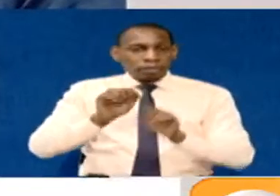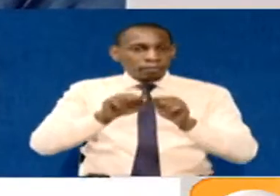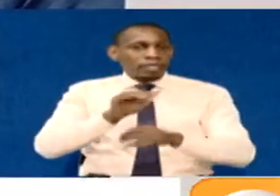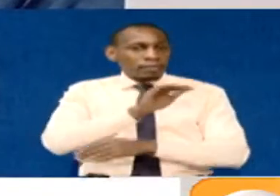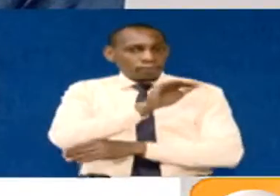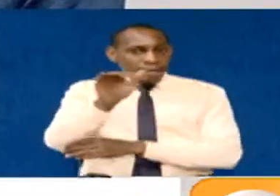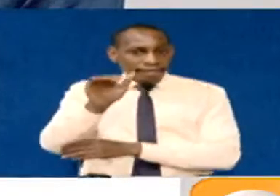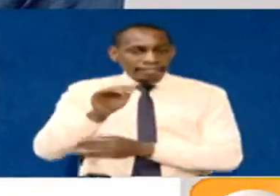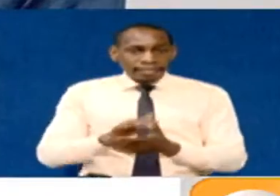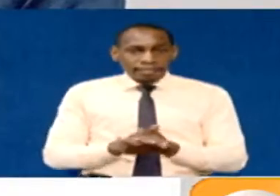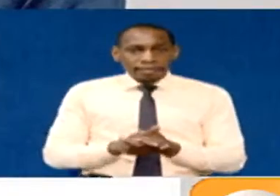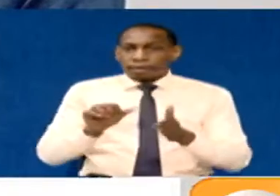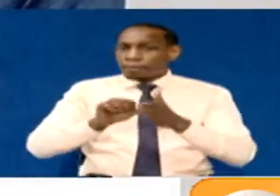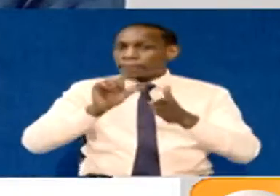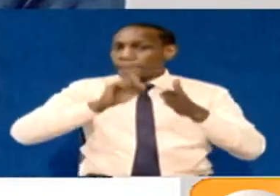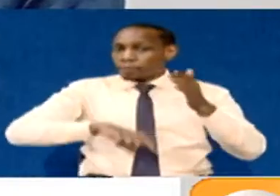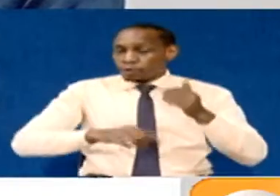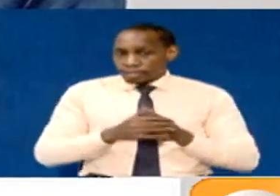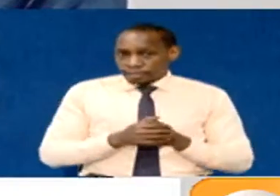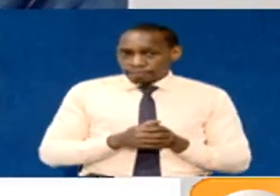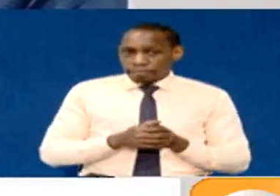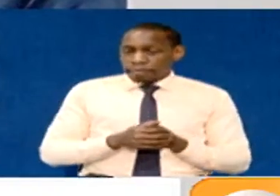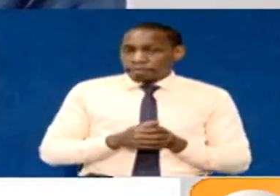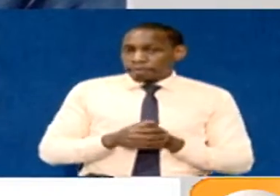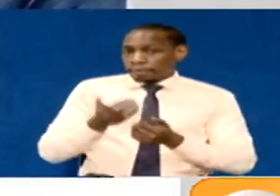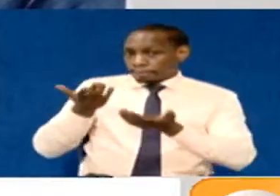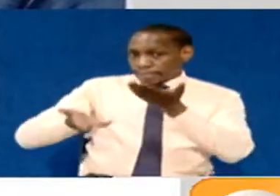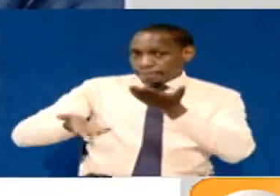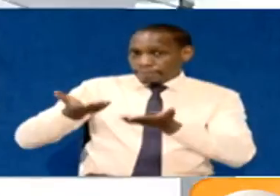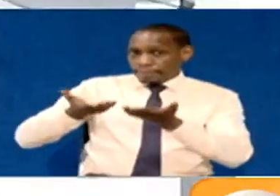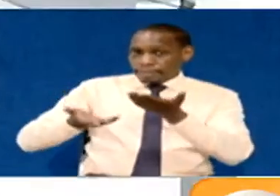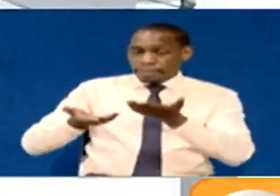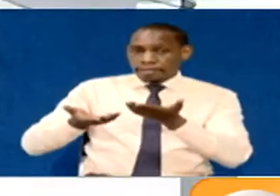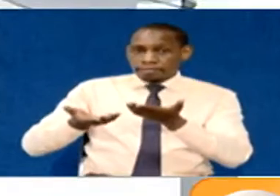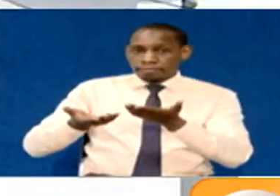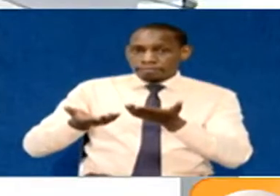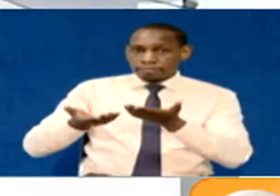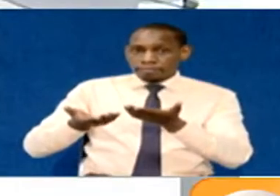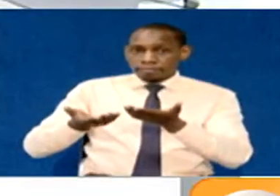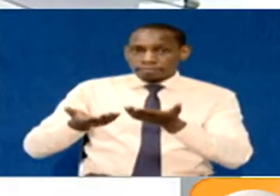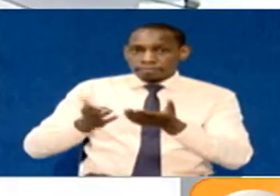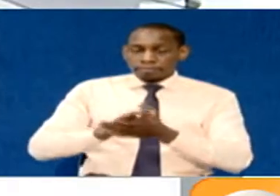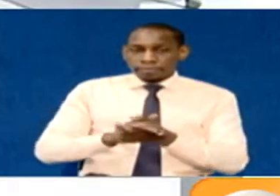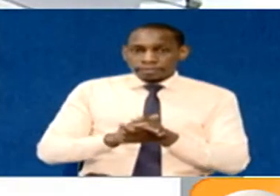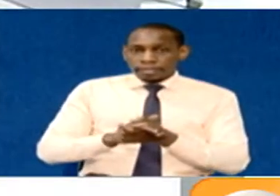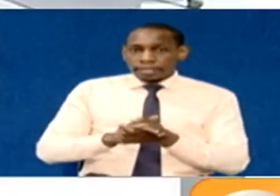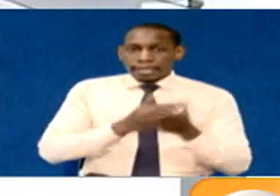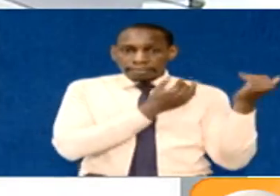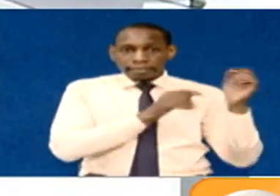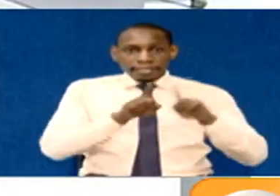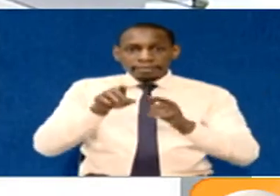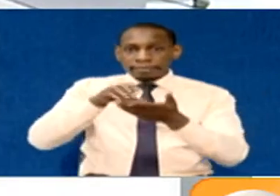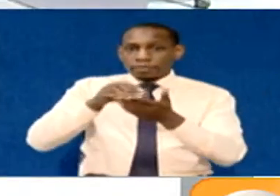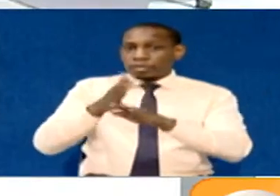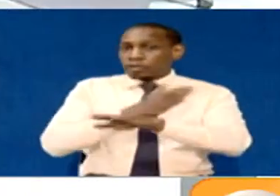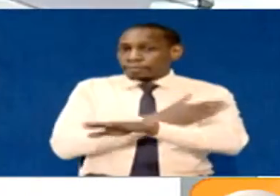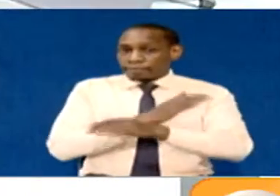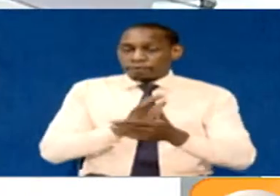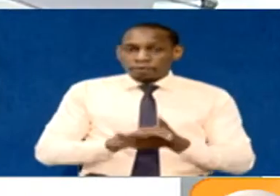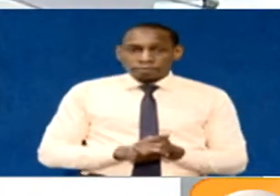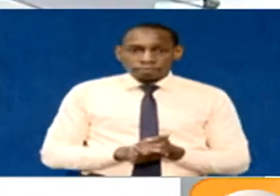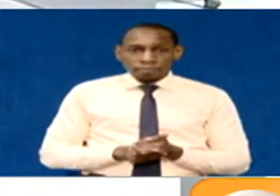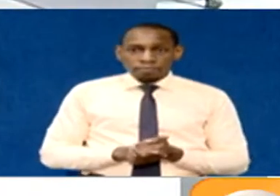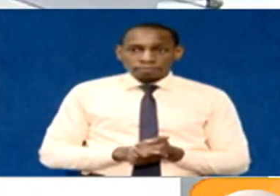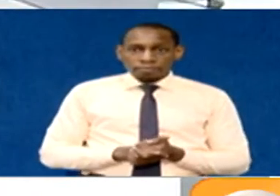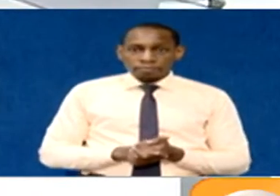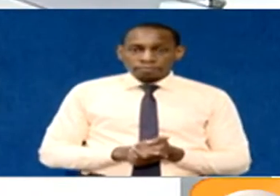asks, what's not working? Is it that someone doesn't see these things beforehand, even if they look like they are hidden